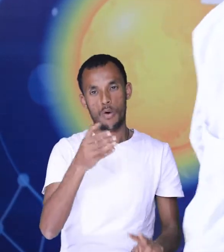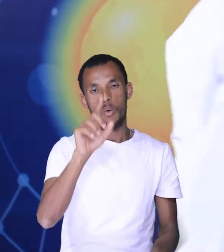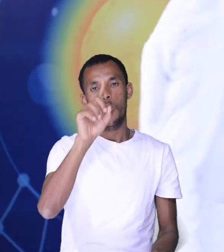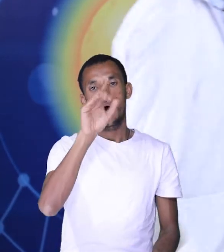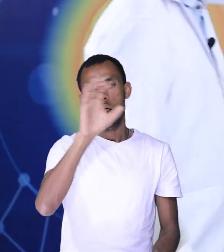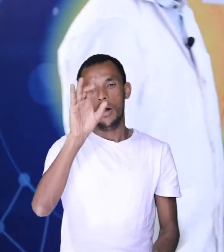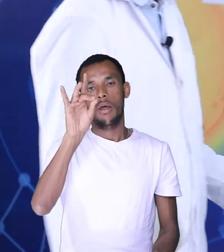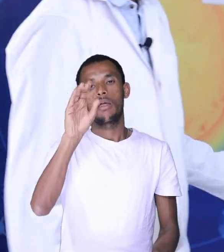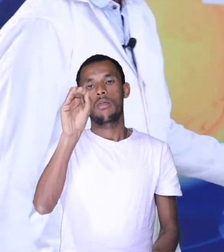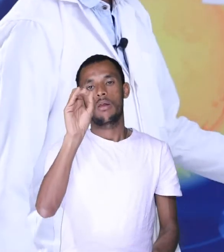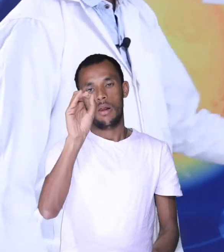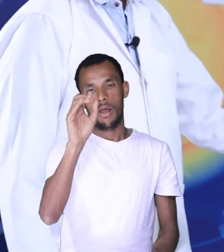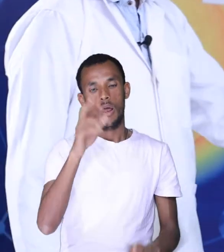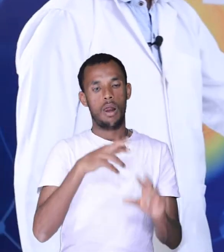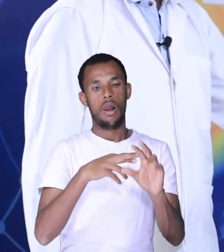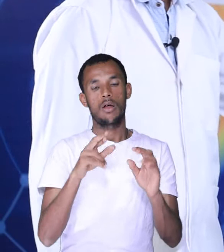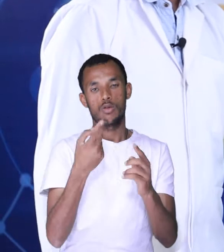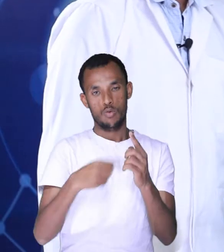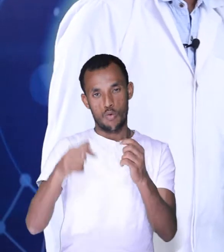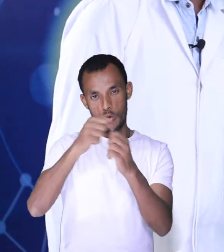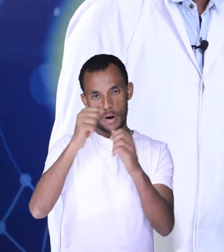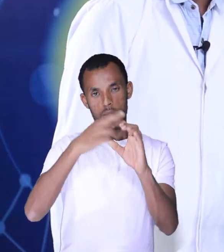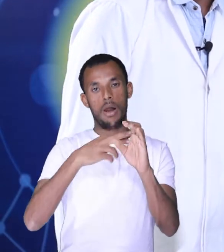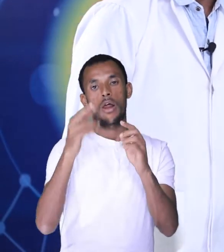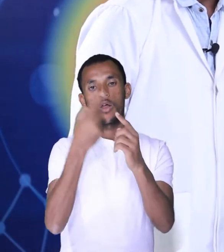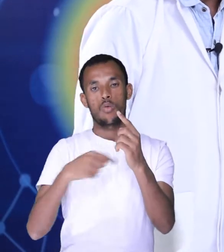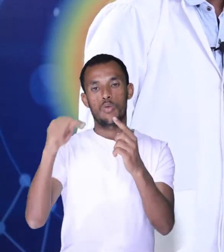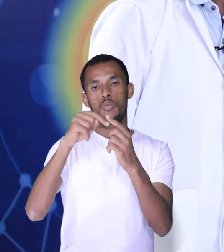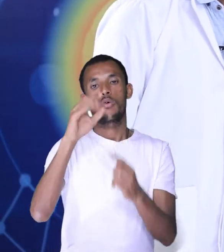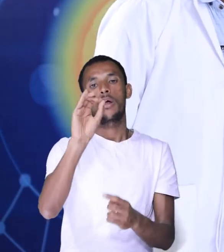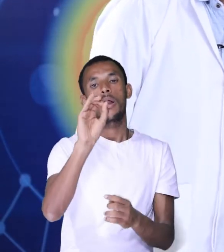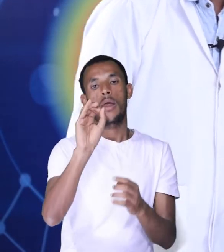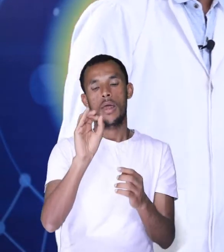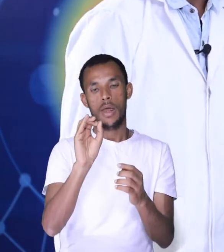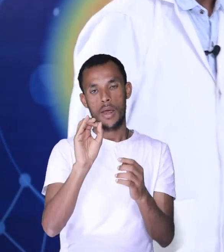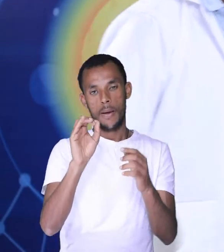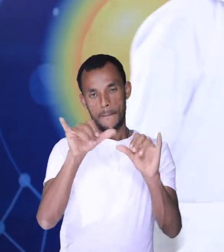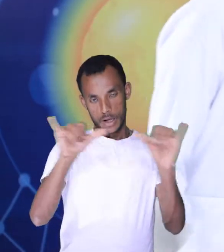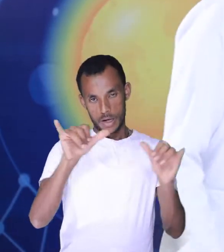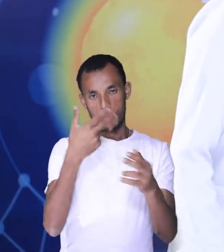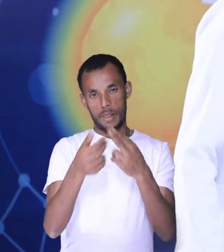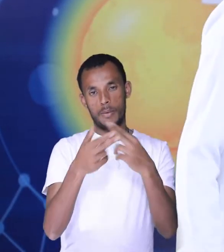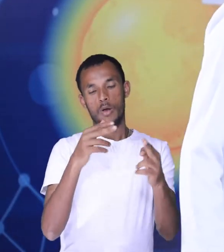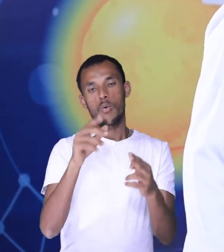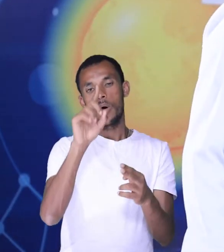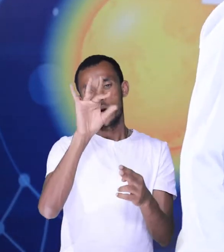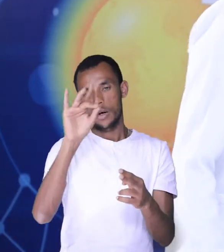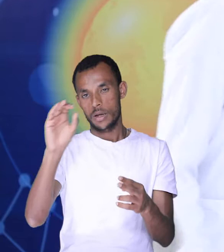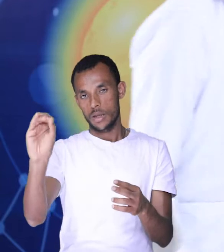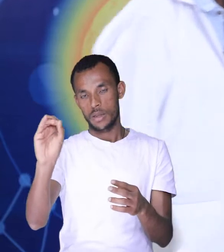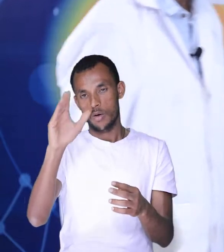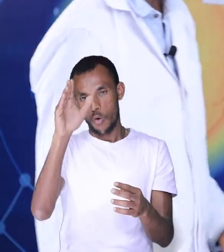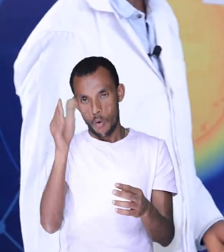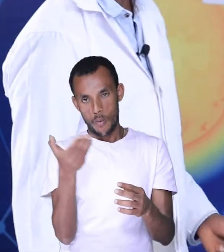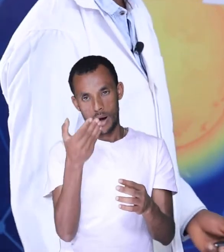Rad. And also to convert radian into degree measure, multiply with 180 degree over